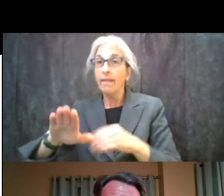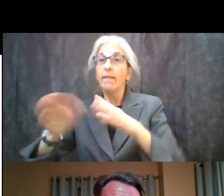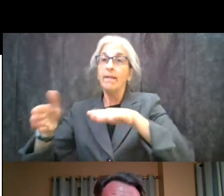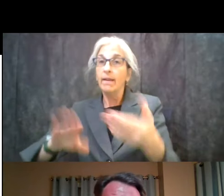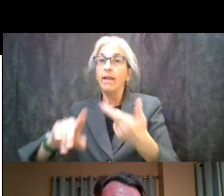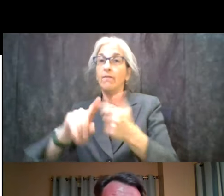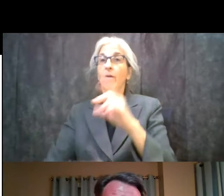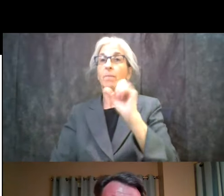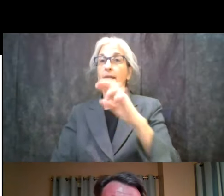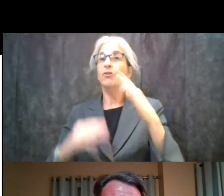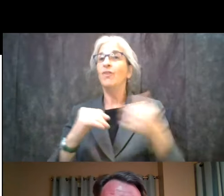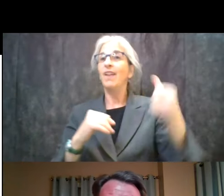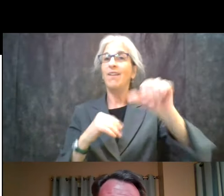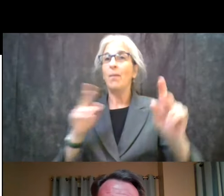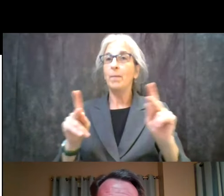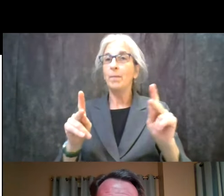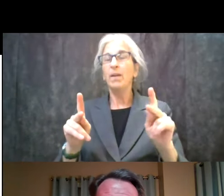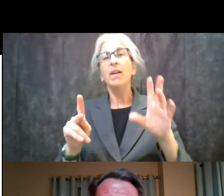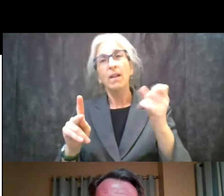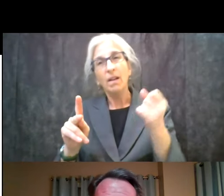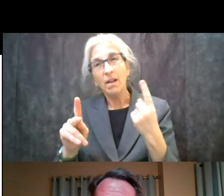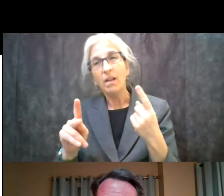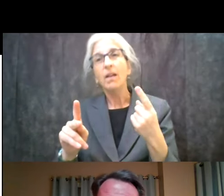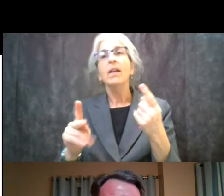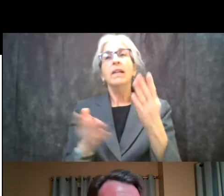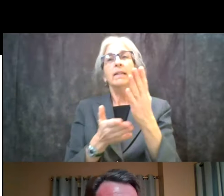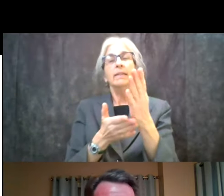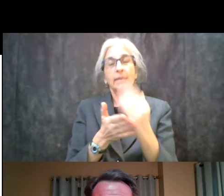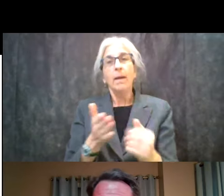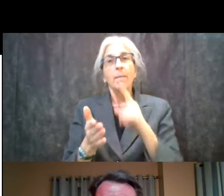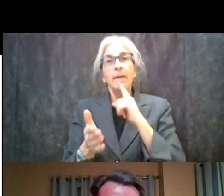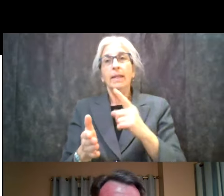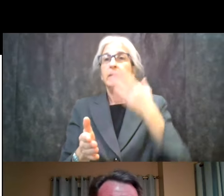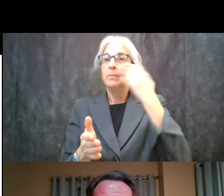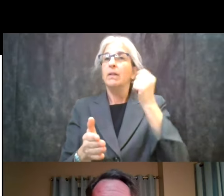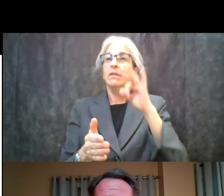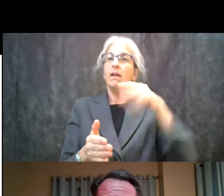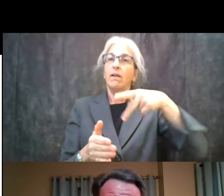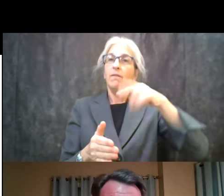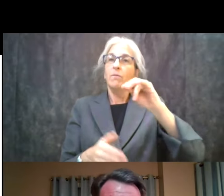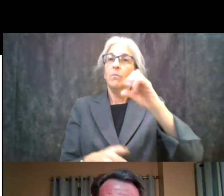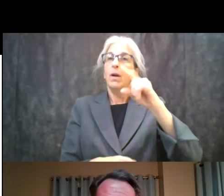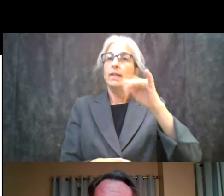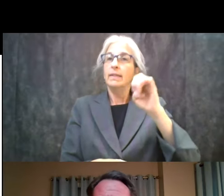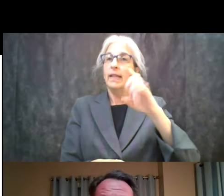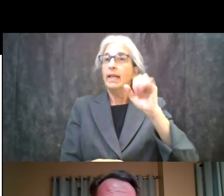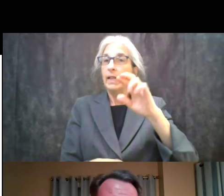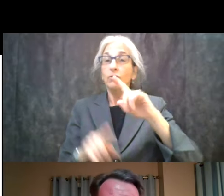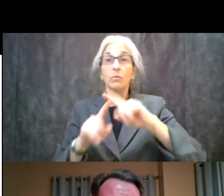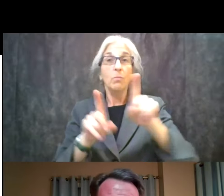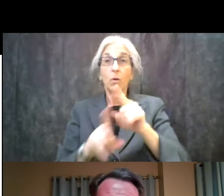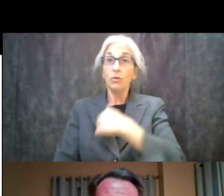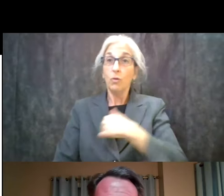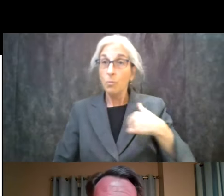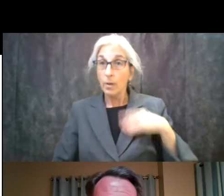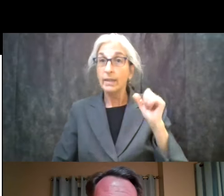as I said, a substantial fraction of that is attributable to prostate cancer, but there are other cancers like breast cancer and stomach cancer and